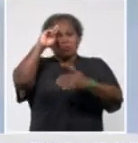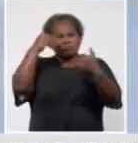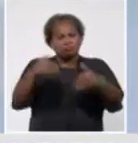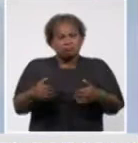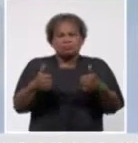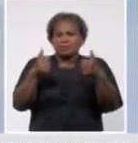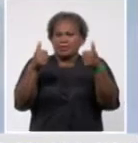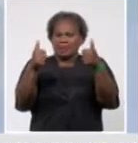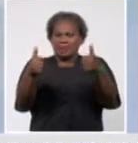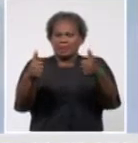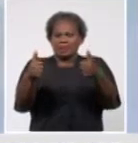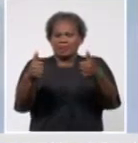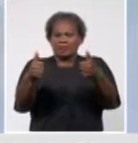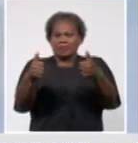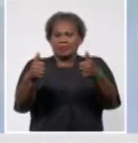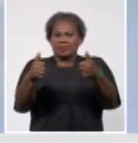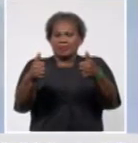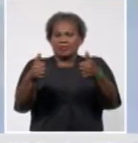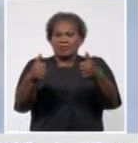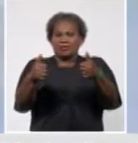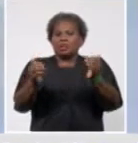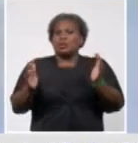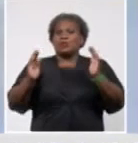96.5%, are clinically stable.